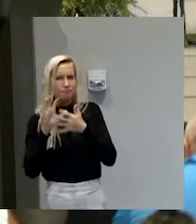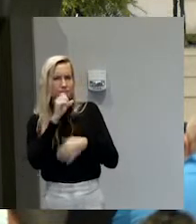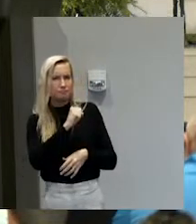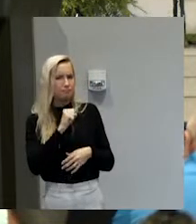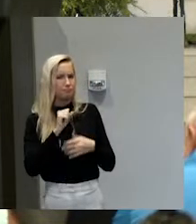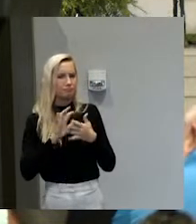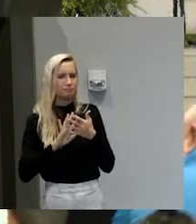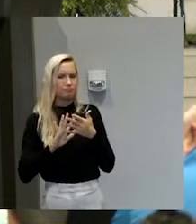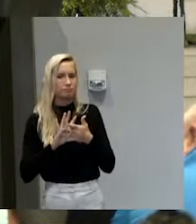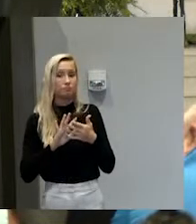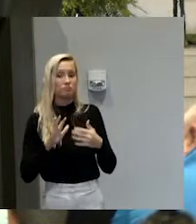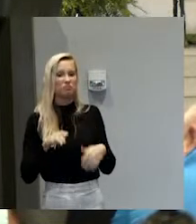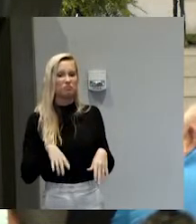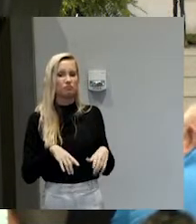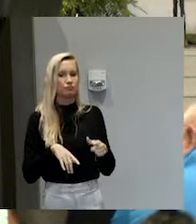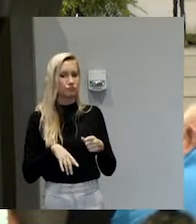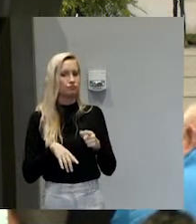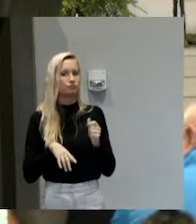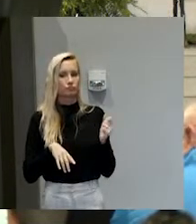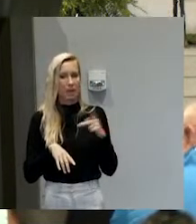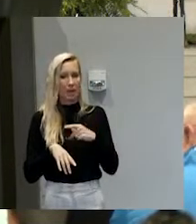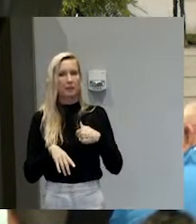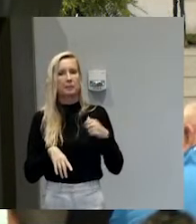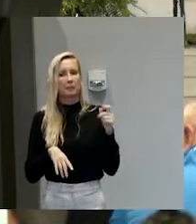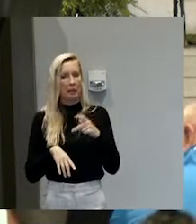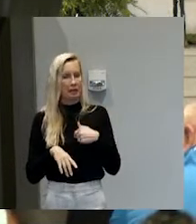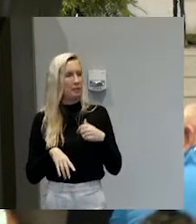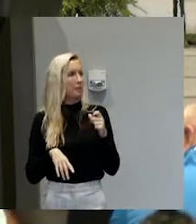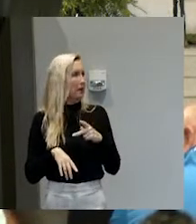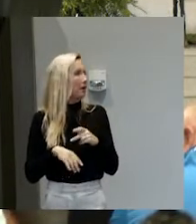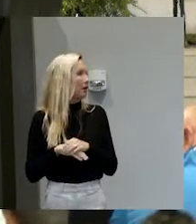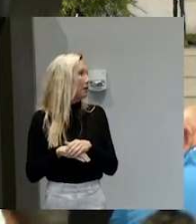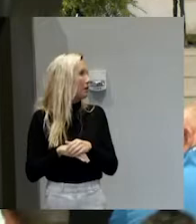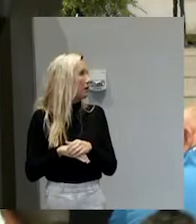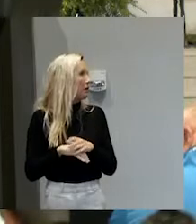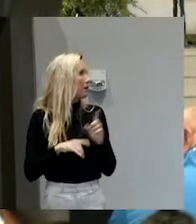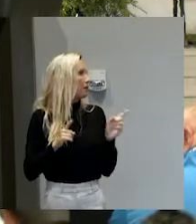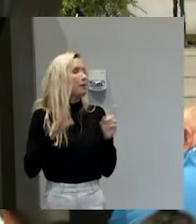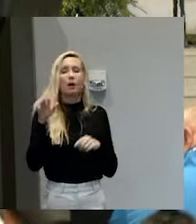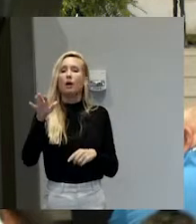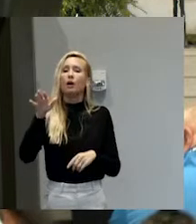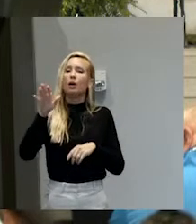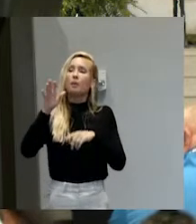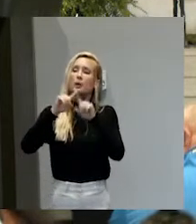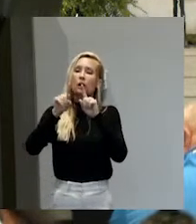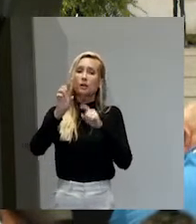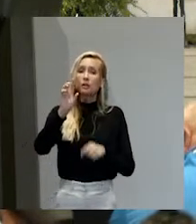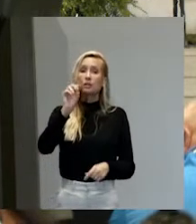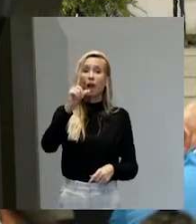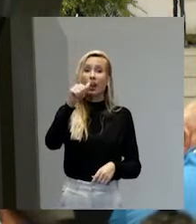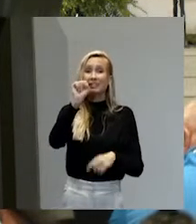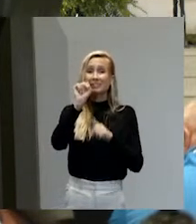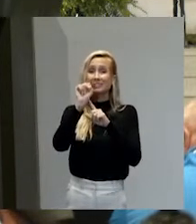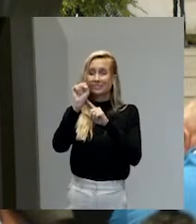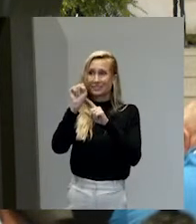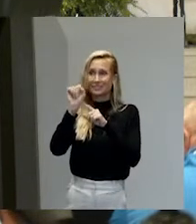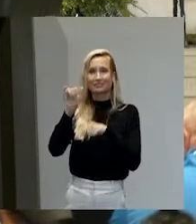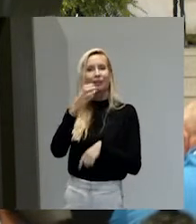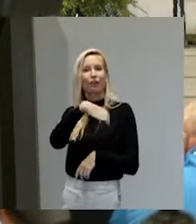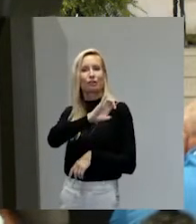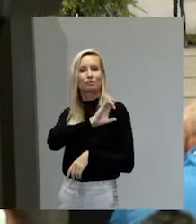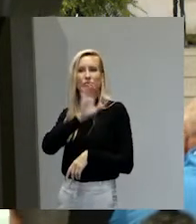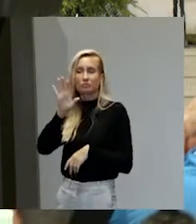I said this before. Douglas is definitely braver than I actually am. But there's in when Douglas is first introduced, you